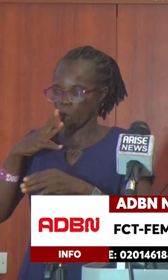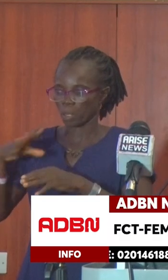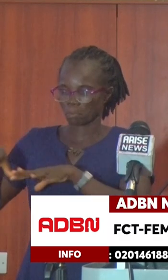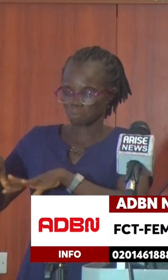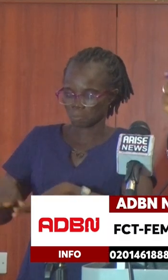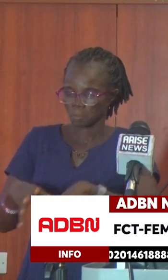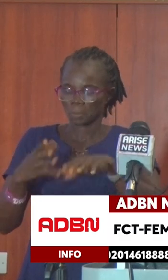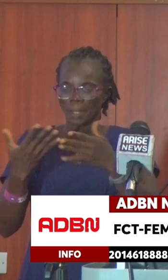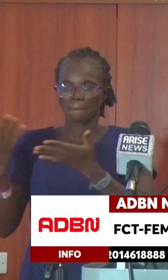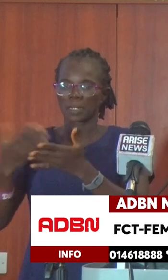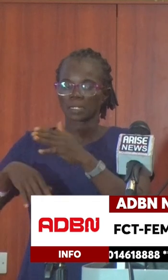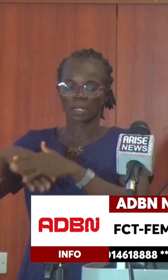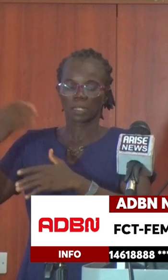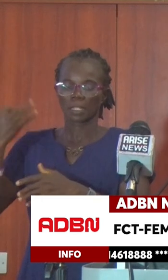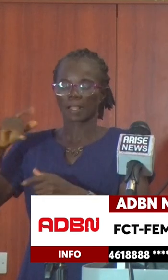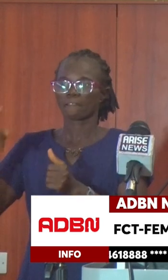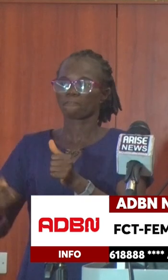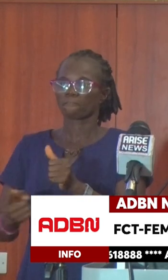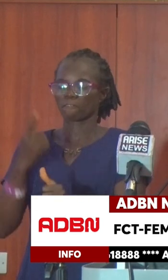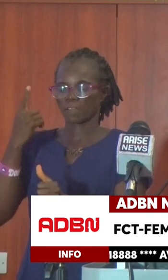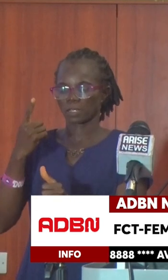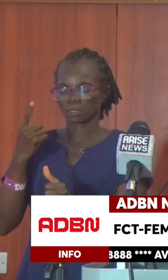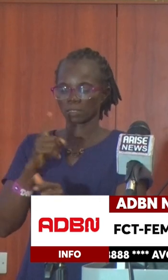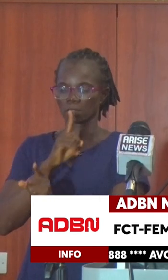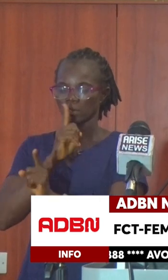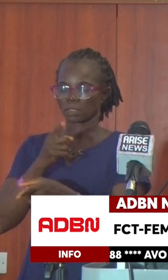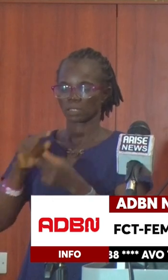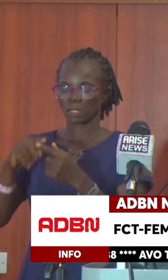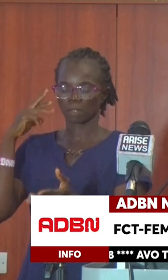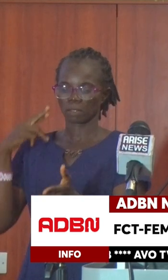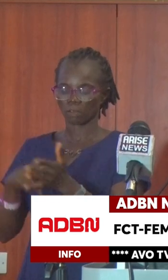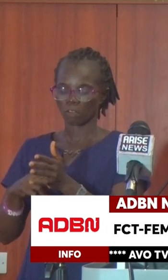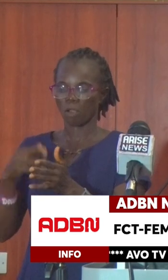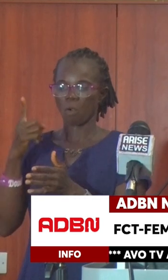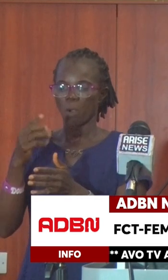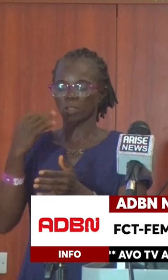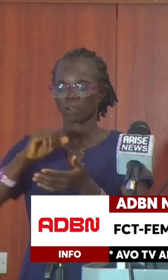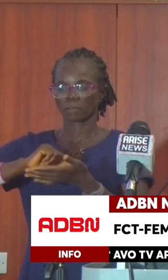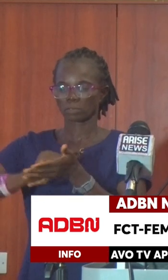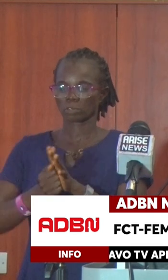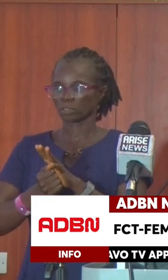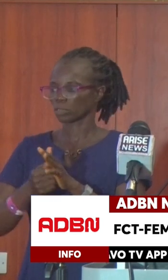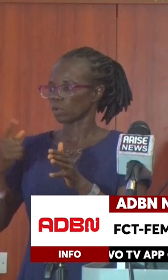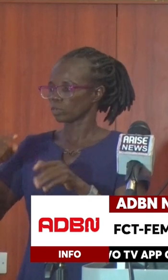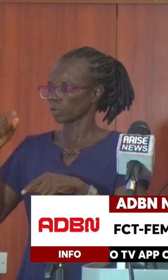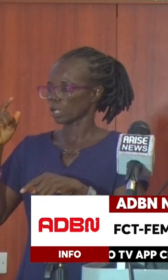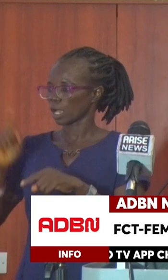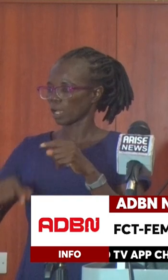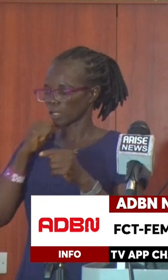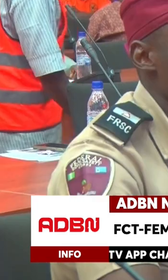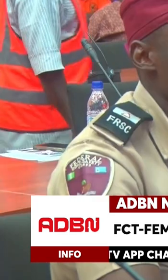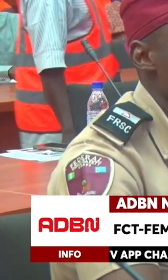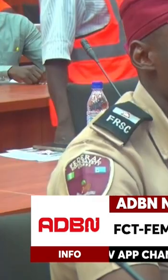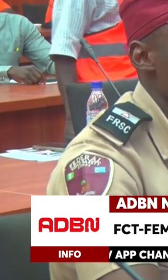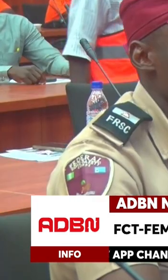out. So they are the first responders. They are recognized as one of those. Stakeholders jointly agree